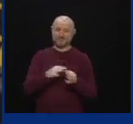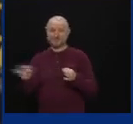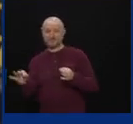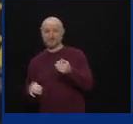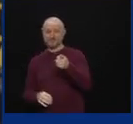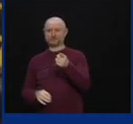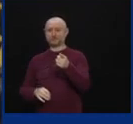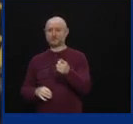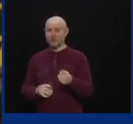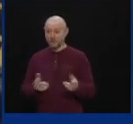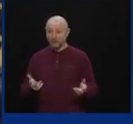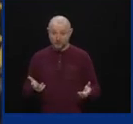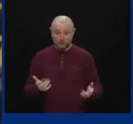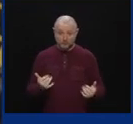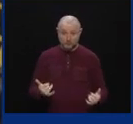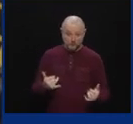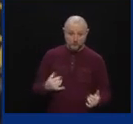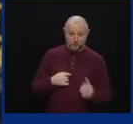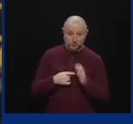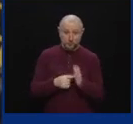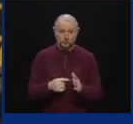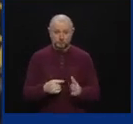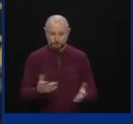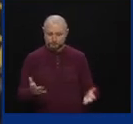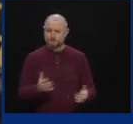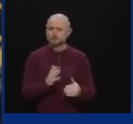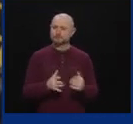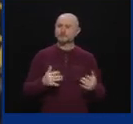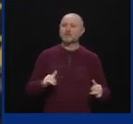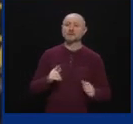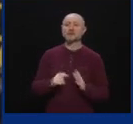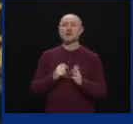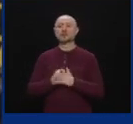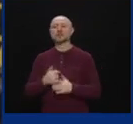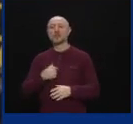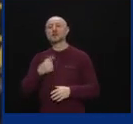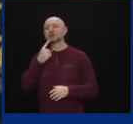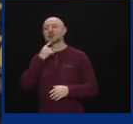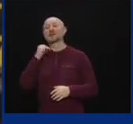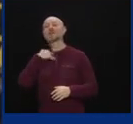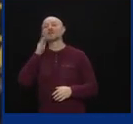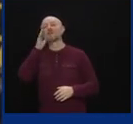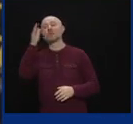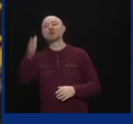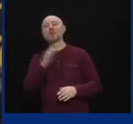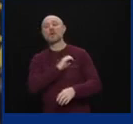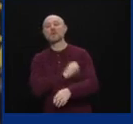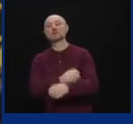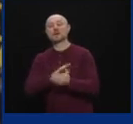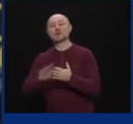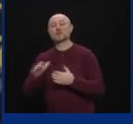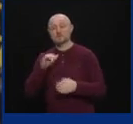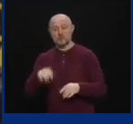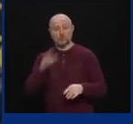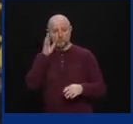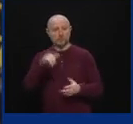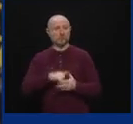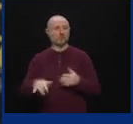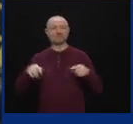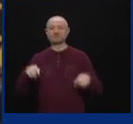have to show results. I said, we will be the future of clean energy. Well, ladies and